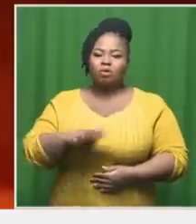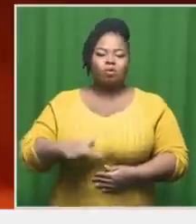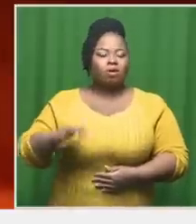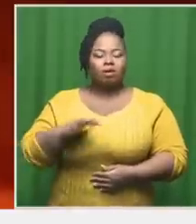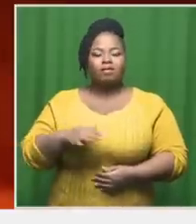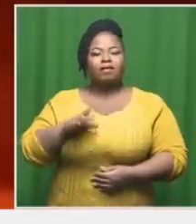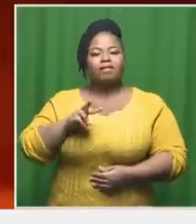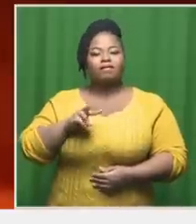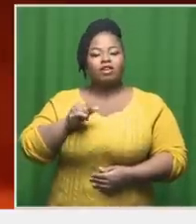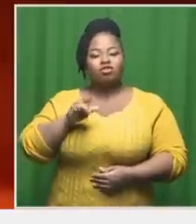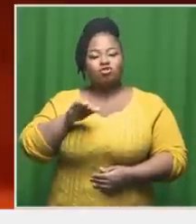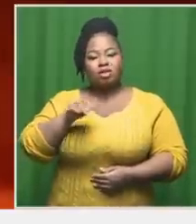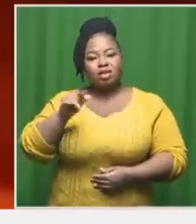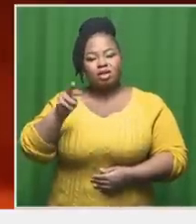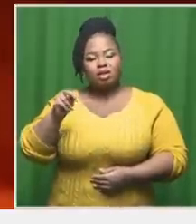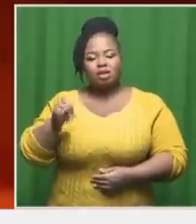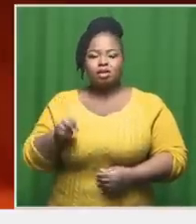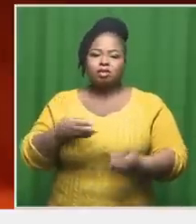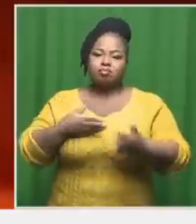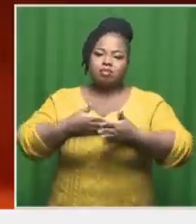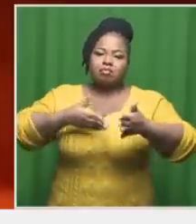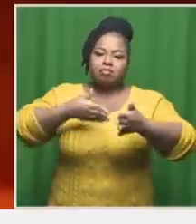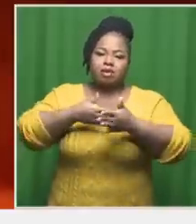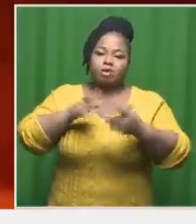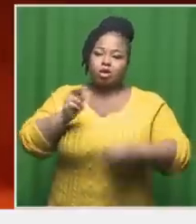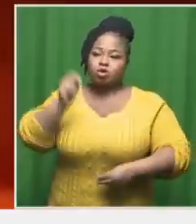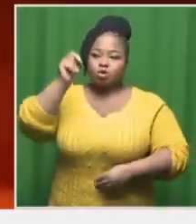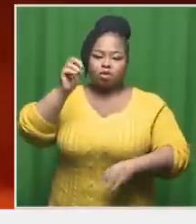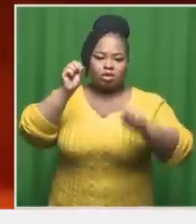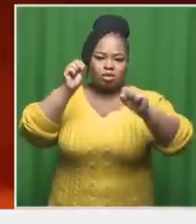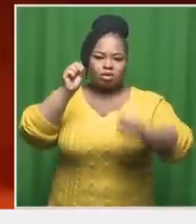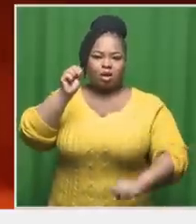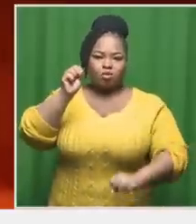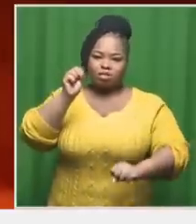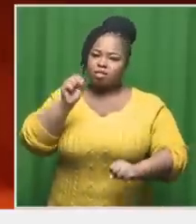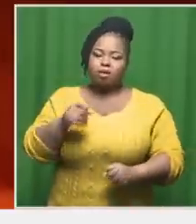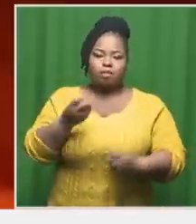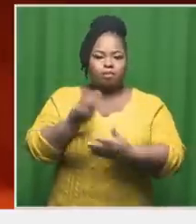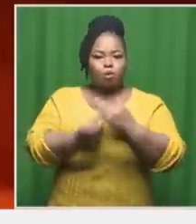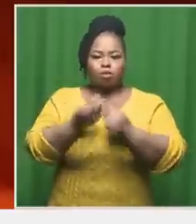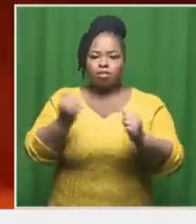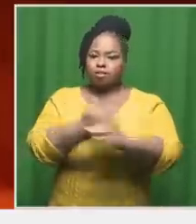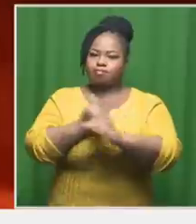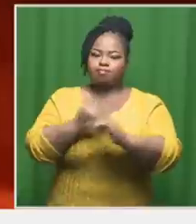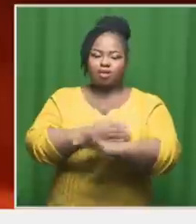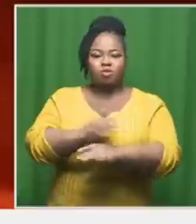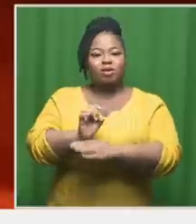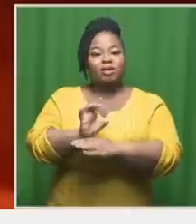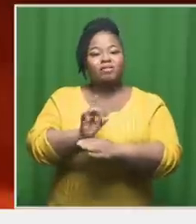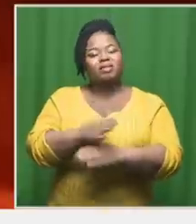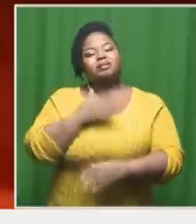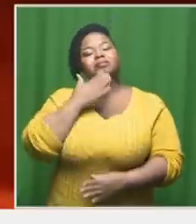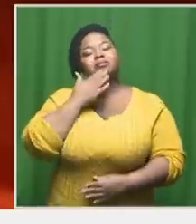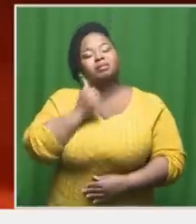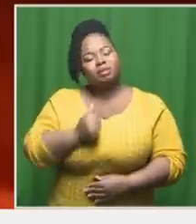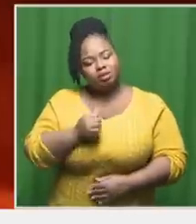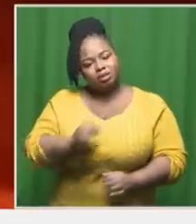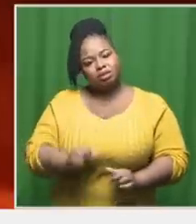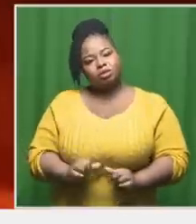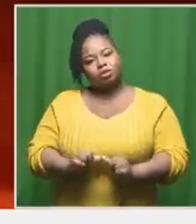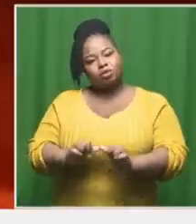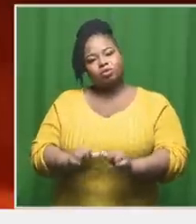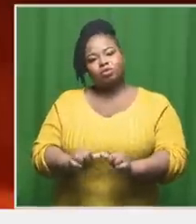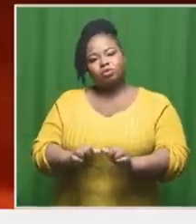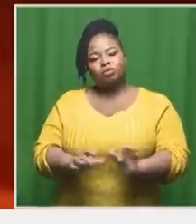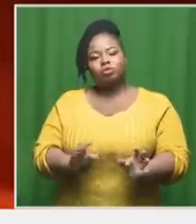Reenen Pass has been closed to traffic in both a north and a southbound direction. We are advising motorists to please continue to